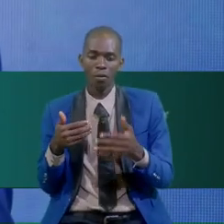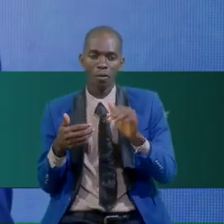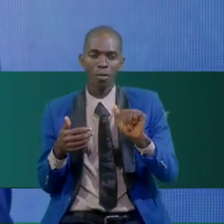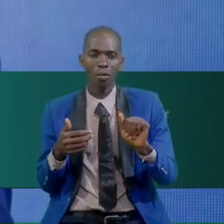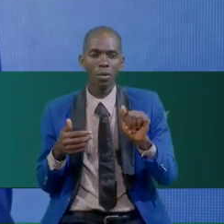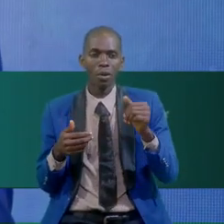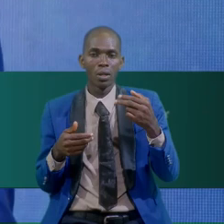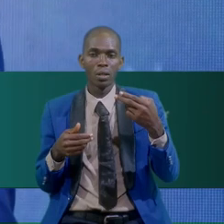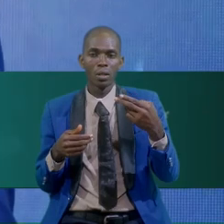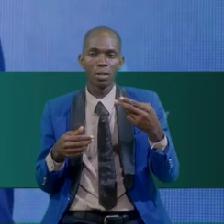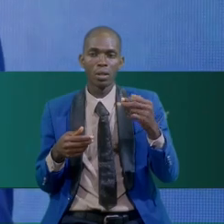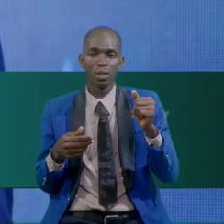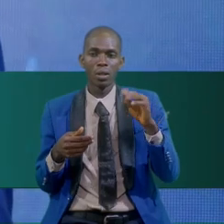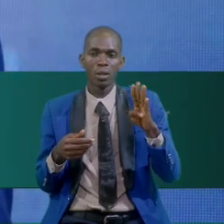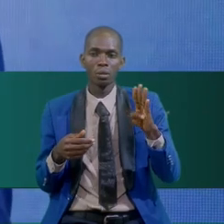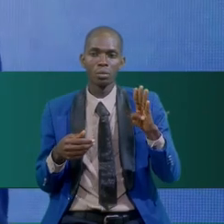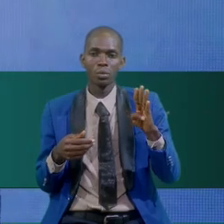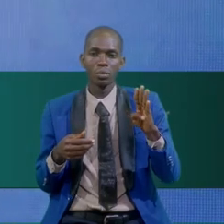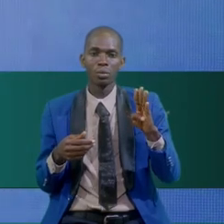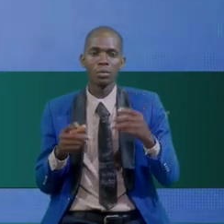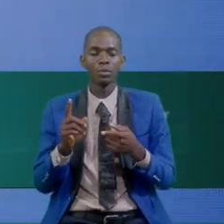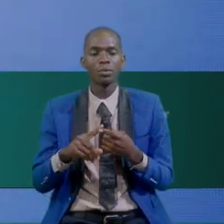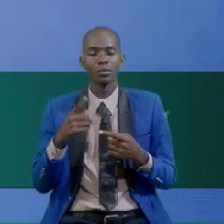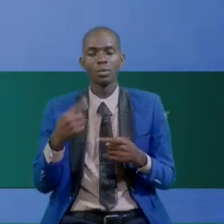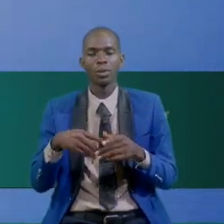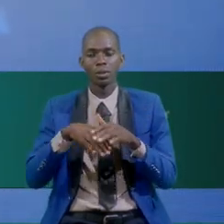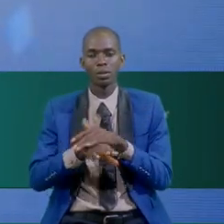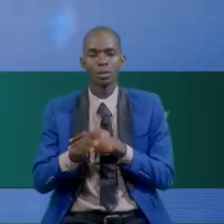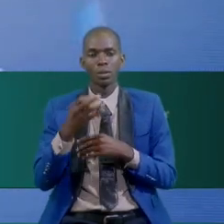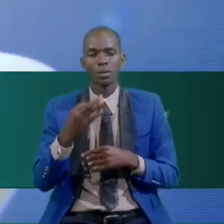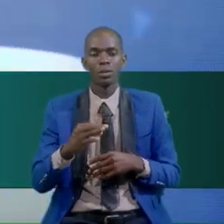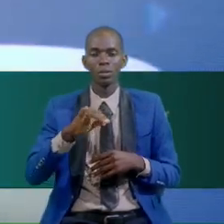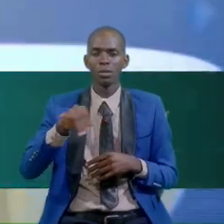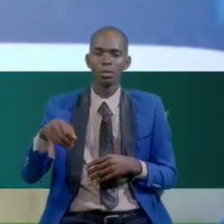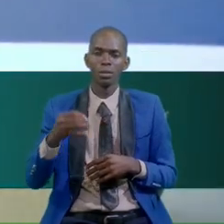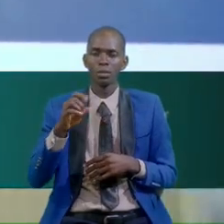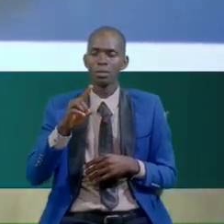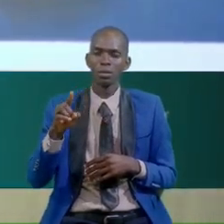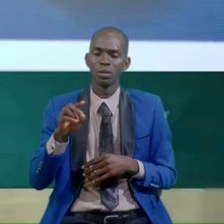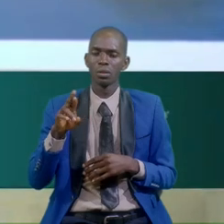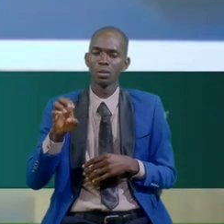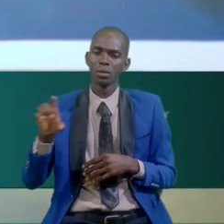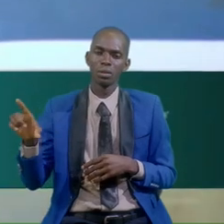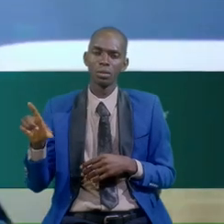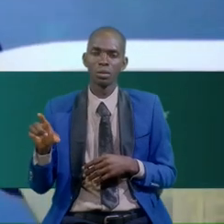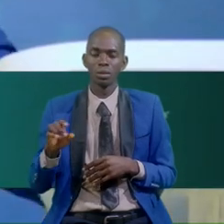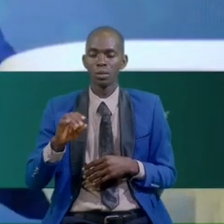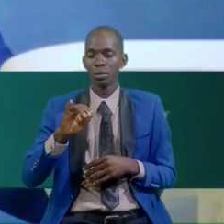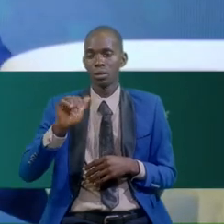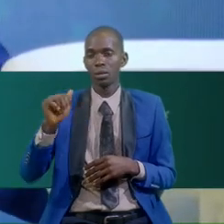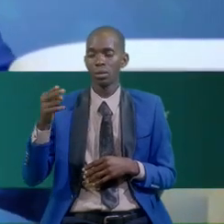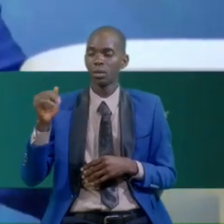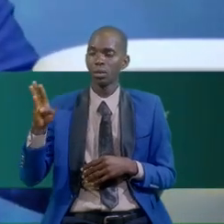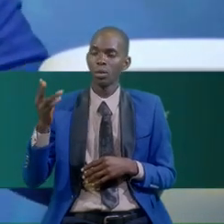Elijah to the entrance of Jezreel. Ahab was riding